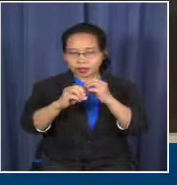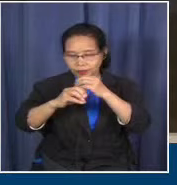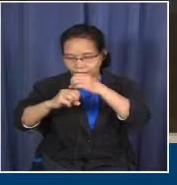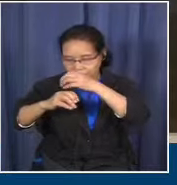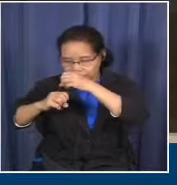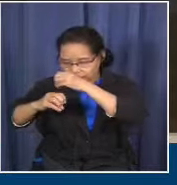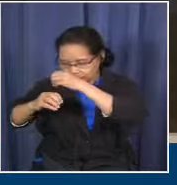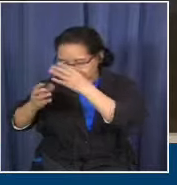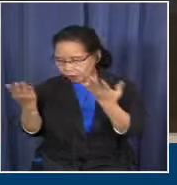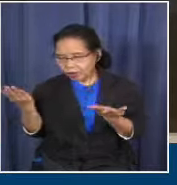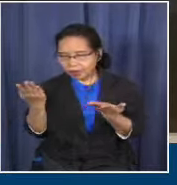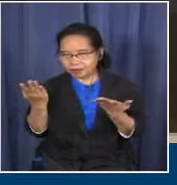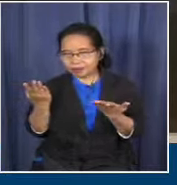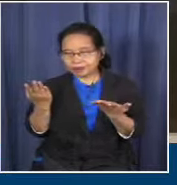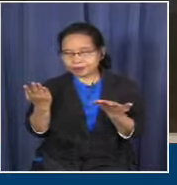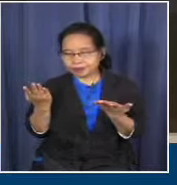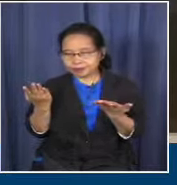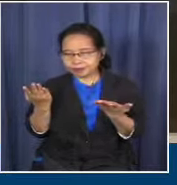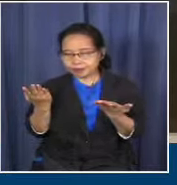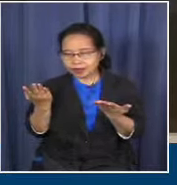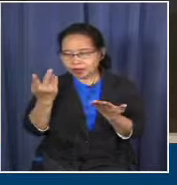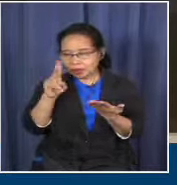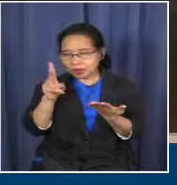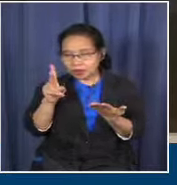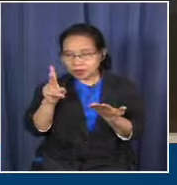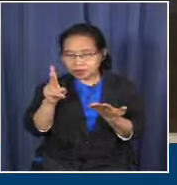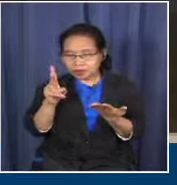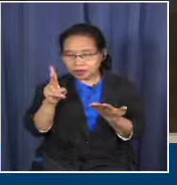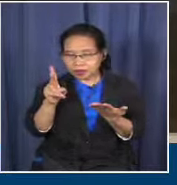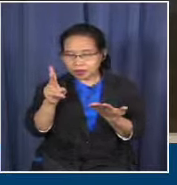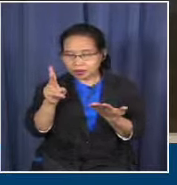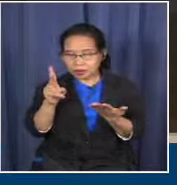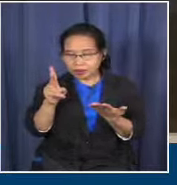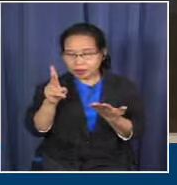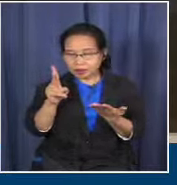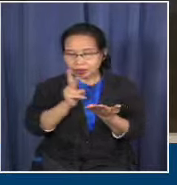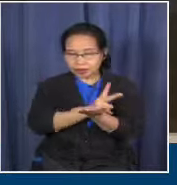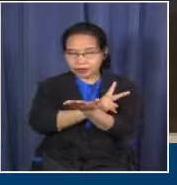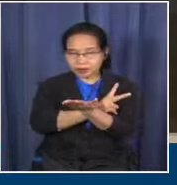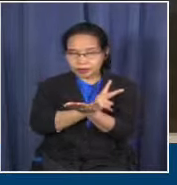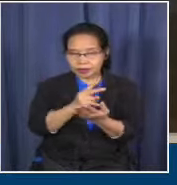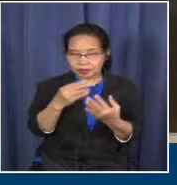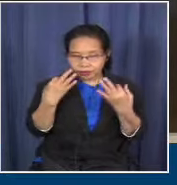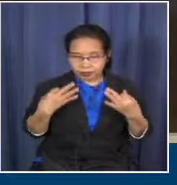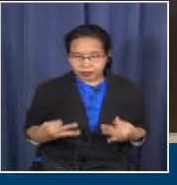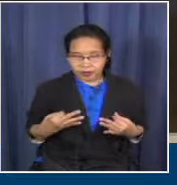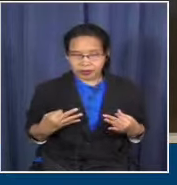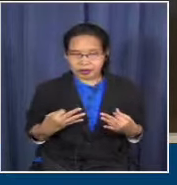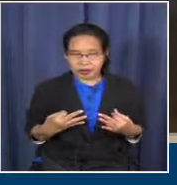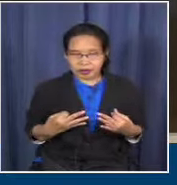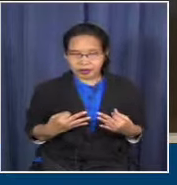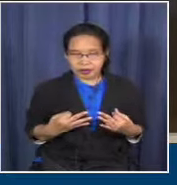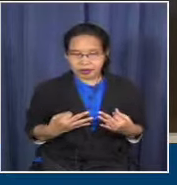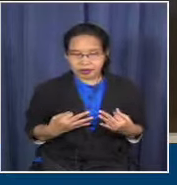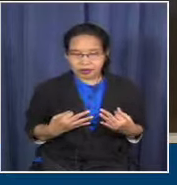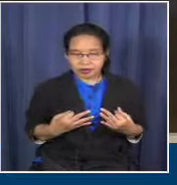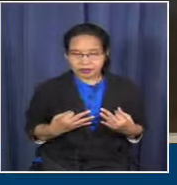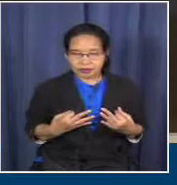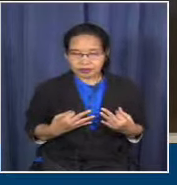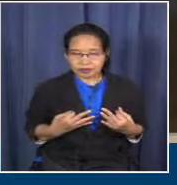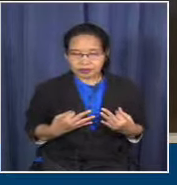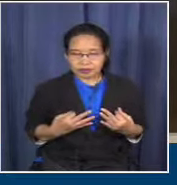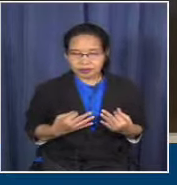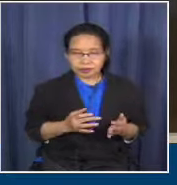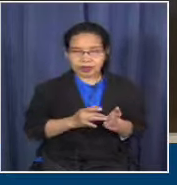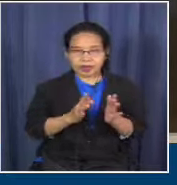the truth. There were no microscopes during that time for you to see the fiber of the flesh. But